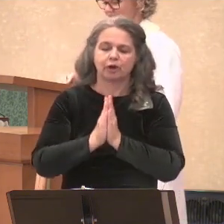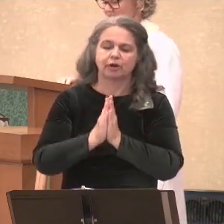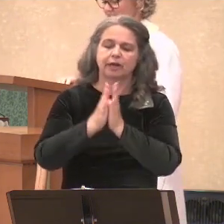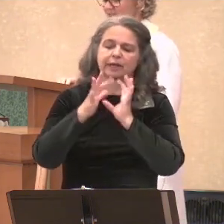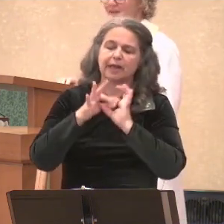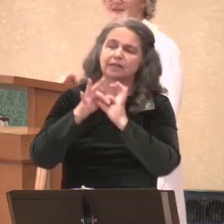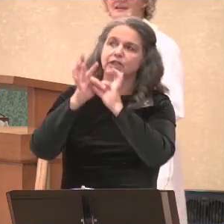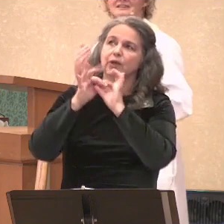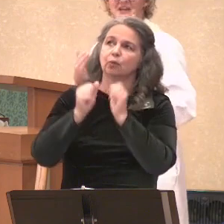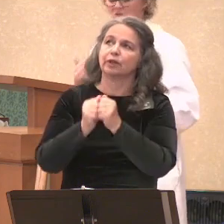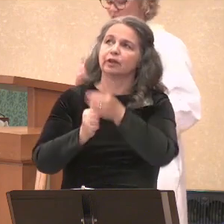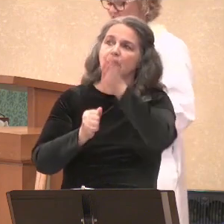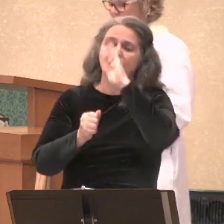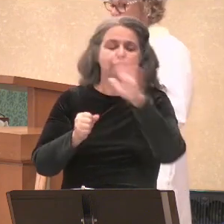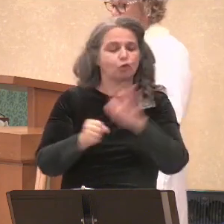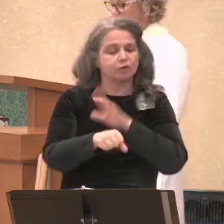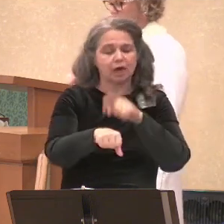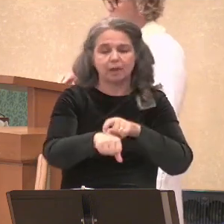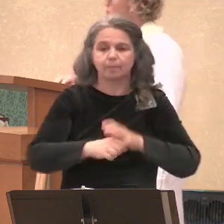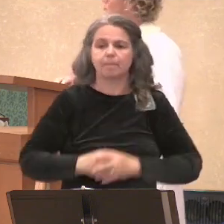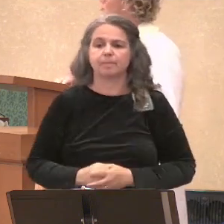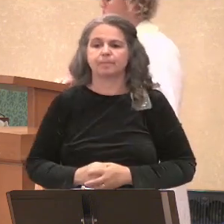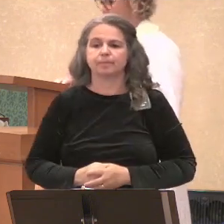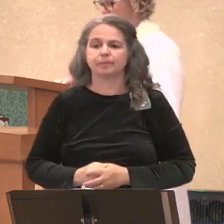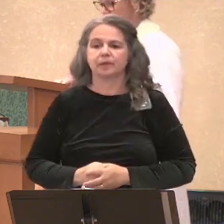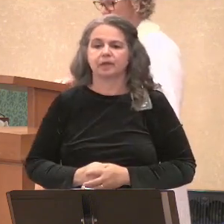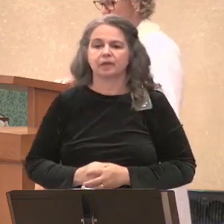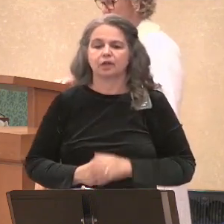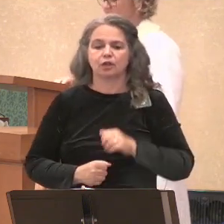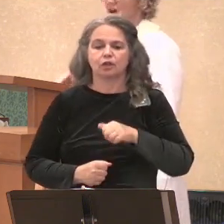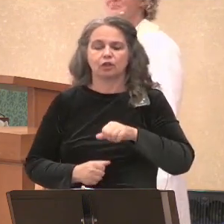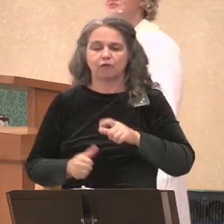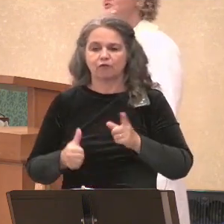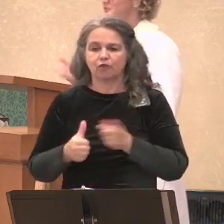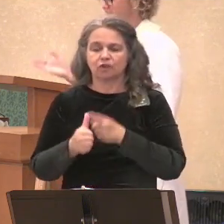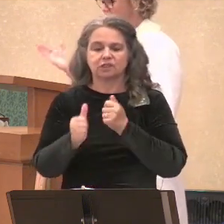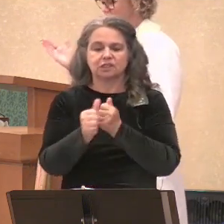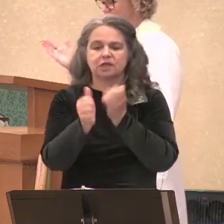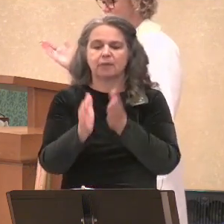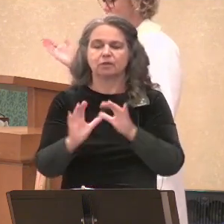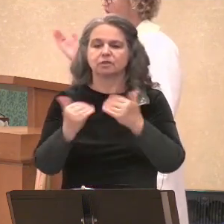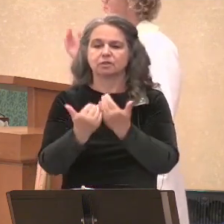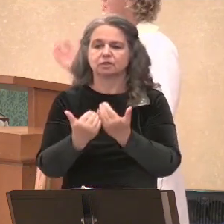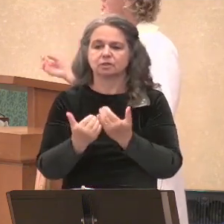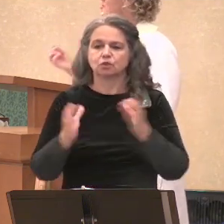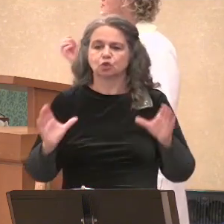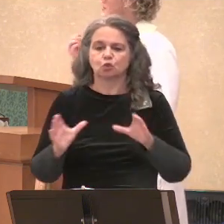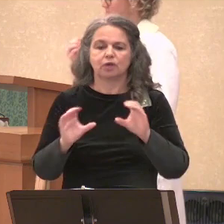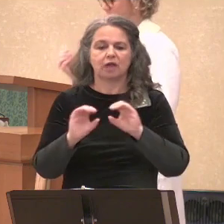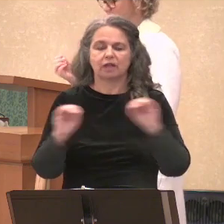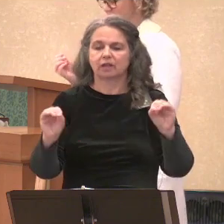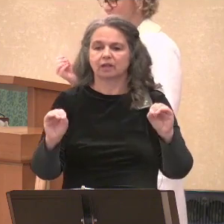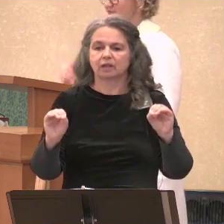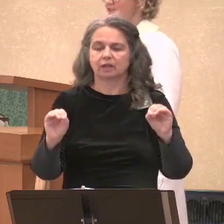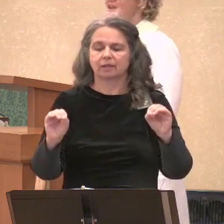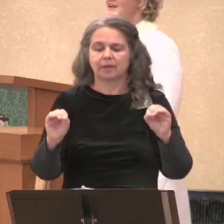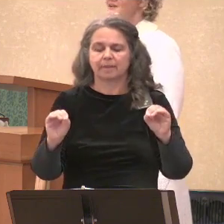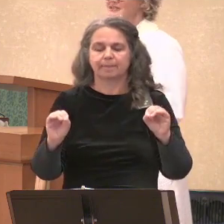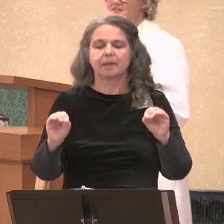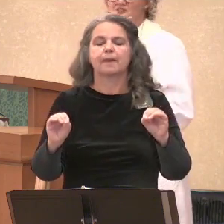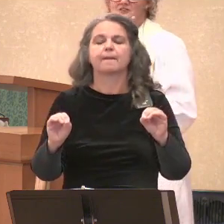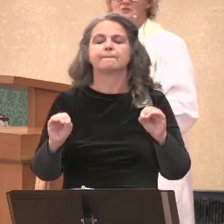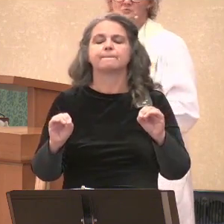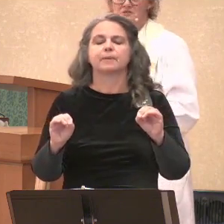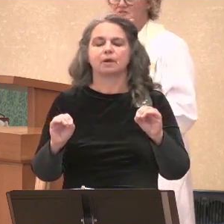God. Likewise, those first apostles would accomplish nothing apart from prayer,